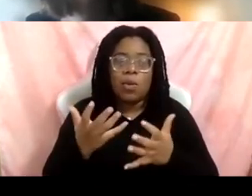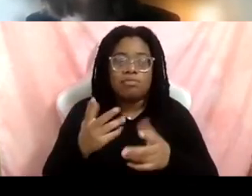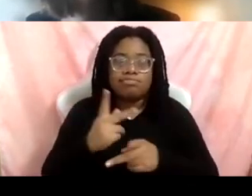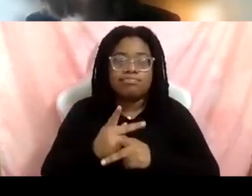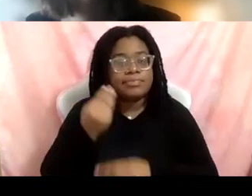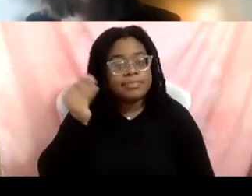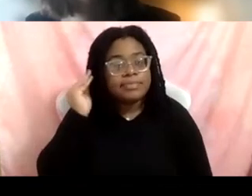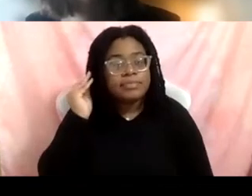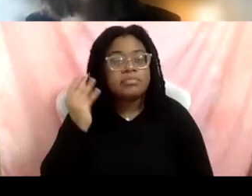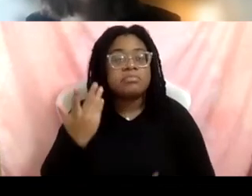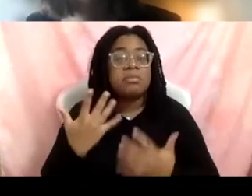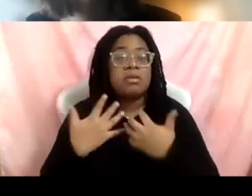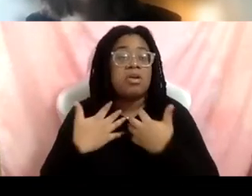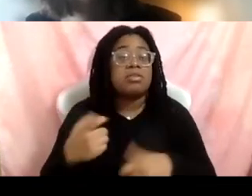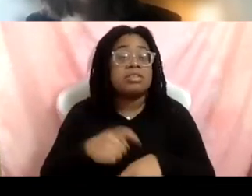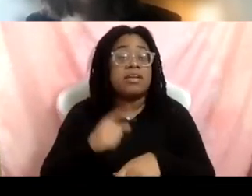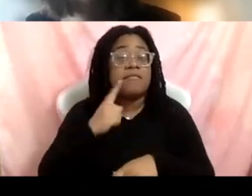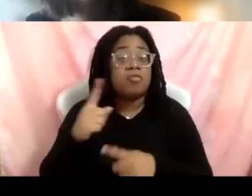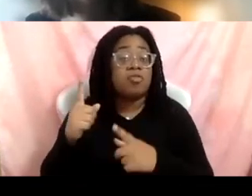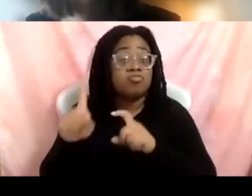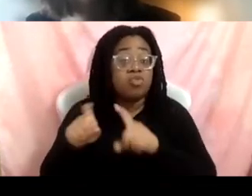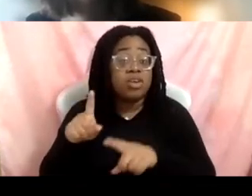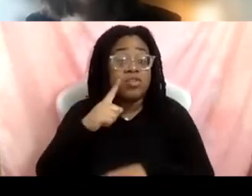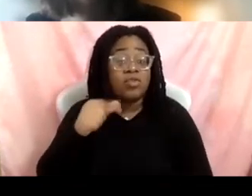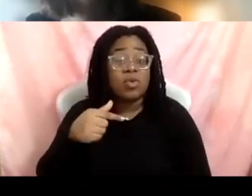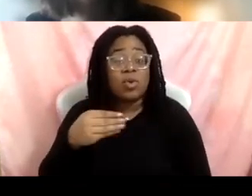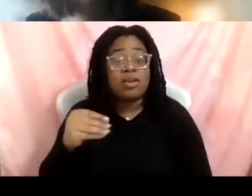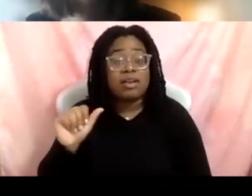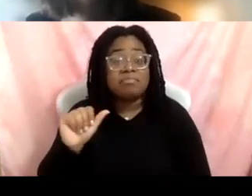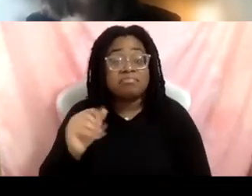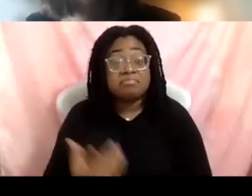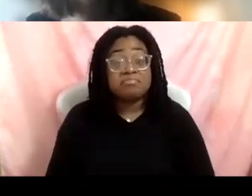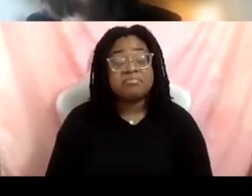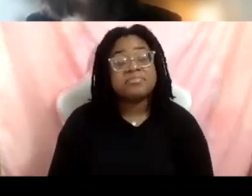our audiences some time to put some questions in the Q&A.